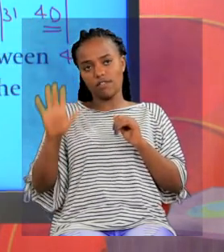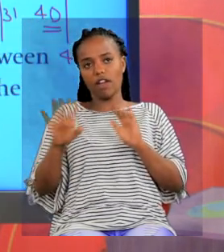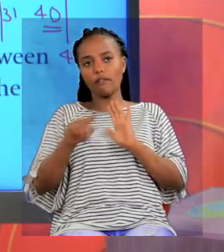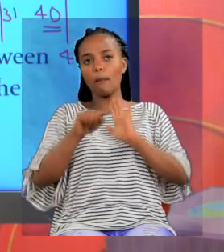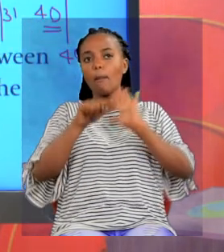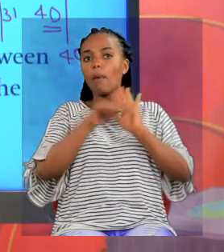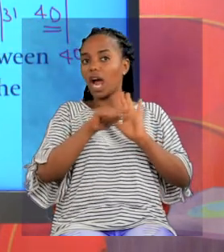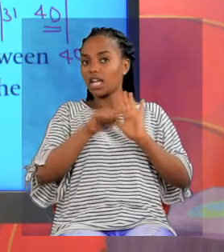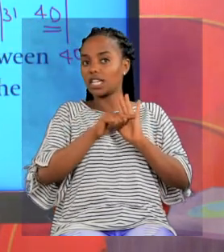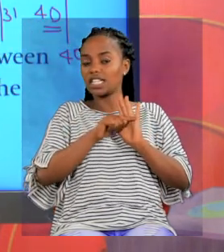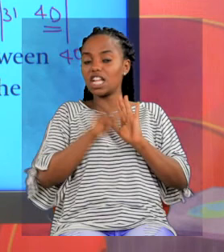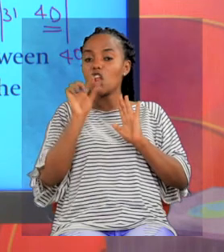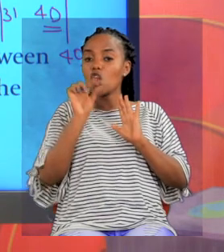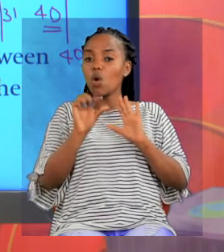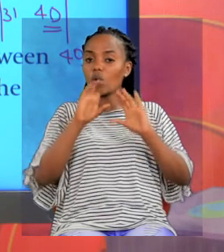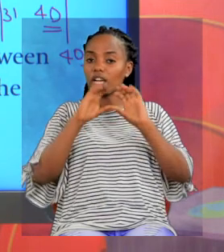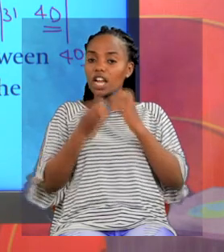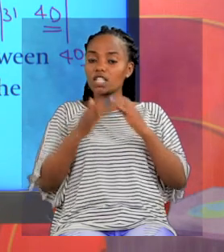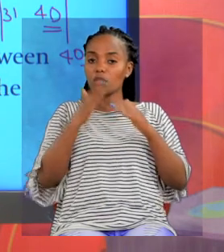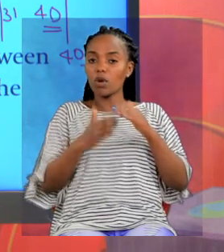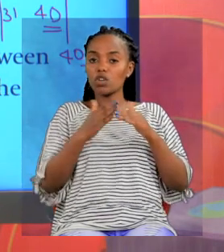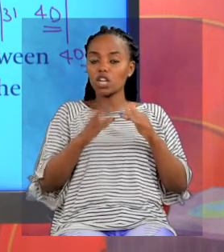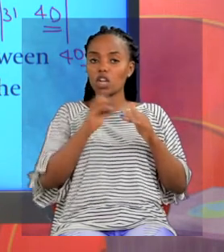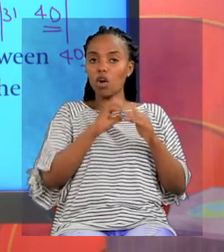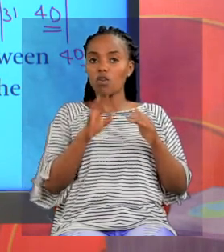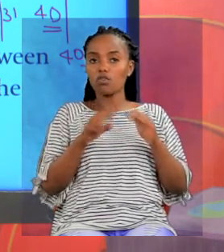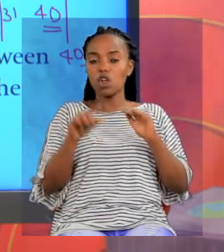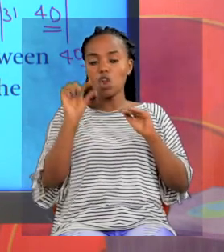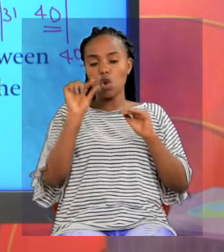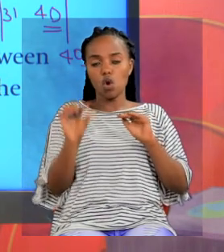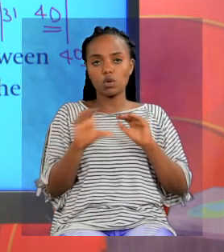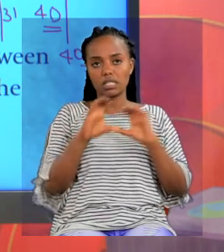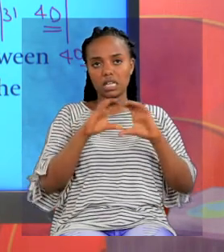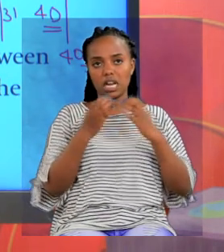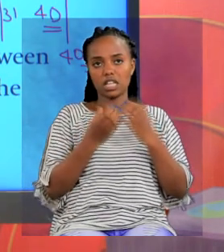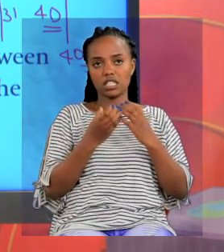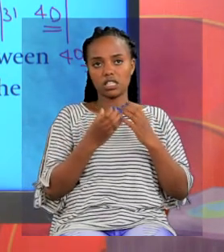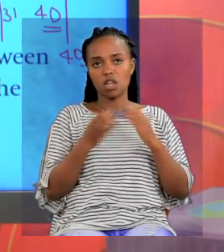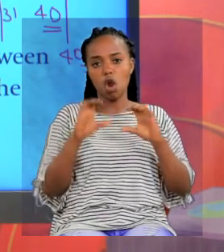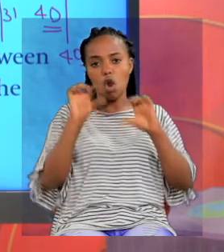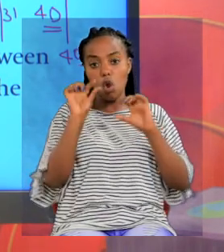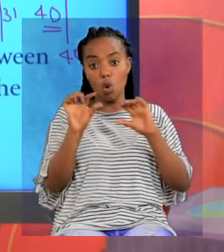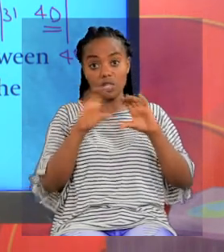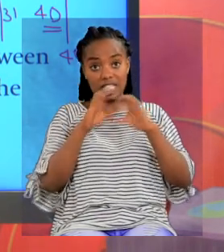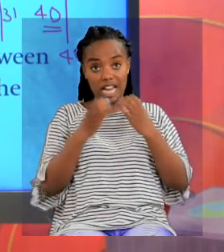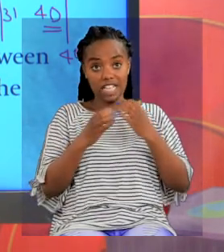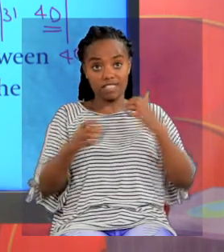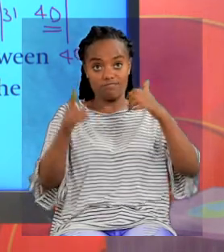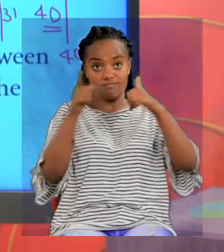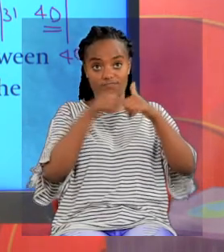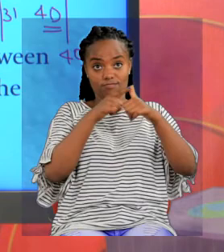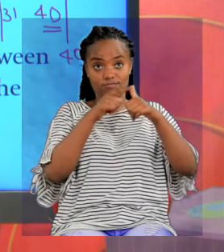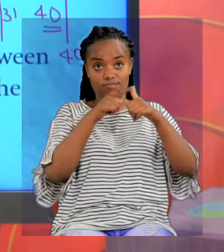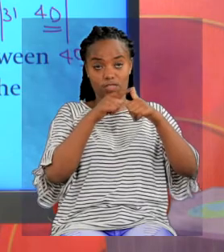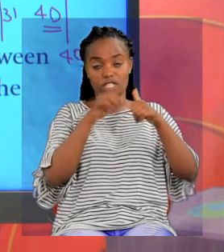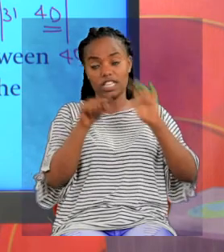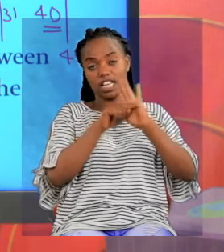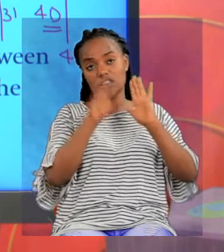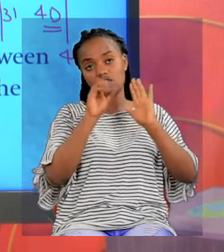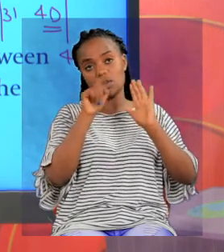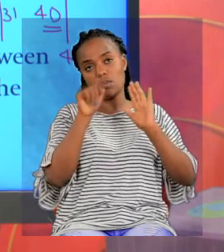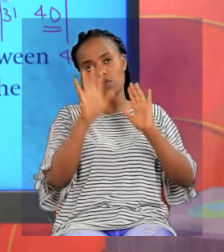minus the lower class boundary of the lowest class. The lowest class is this one, its lower class boundary is this